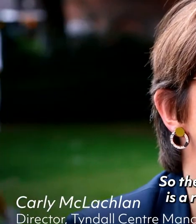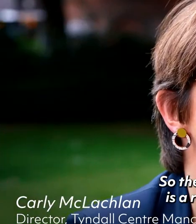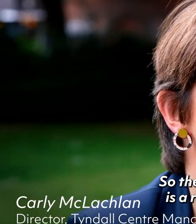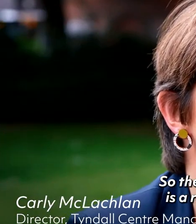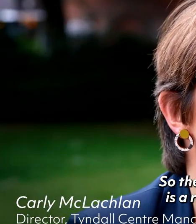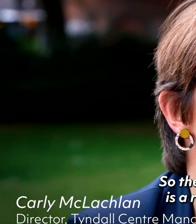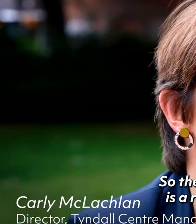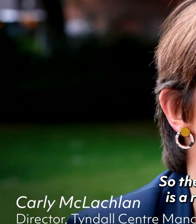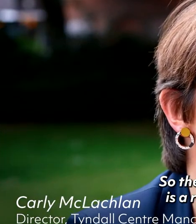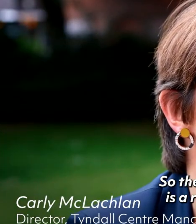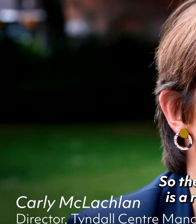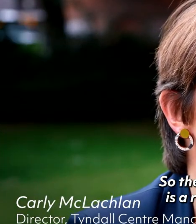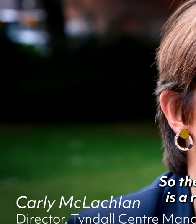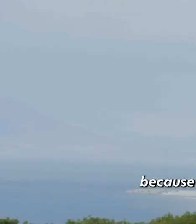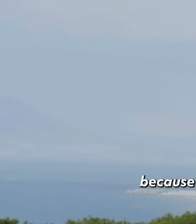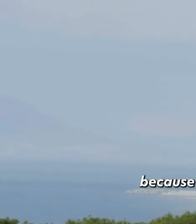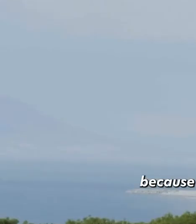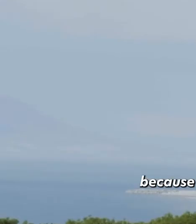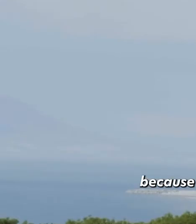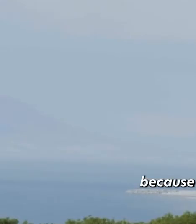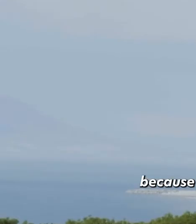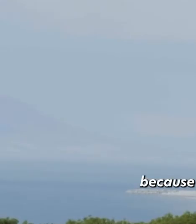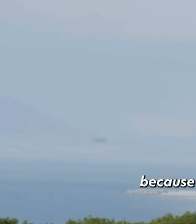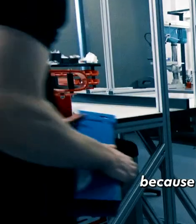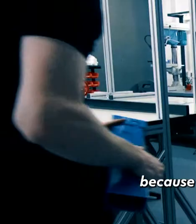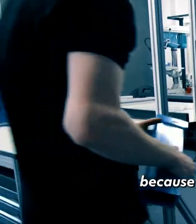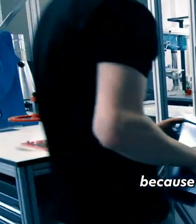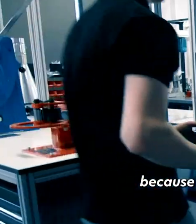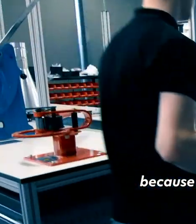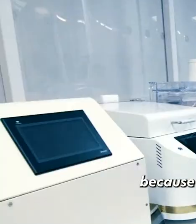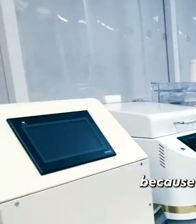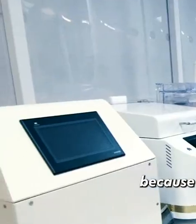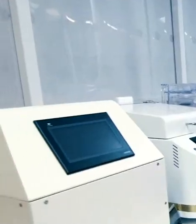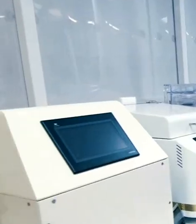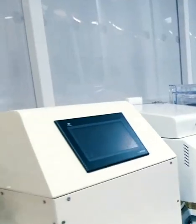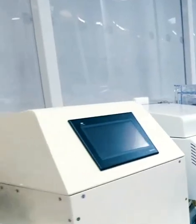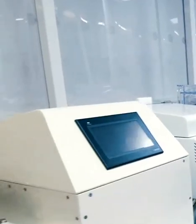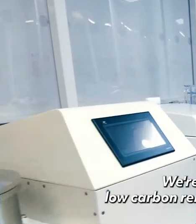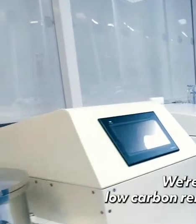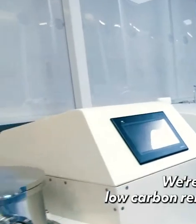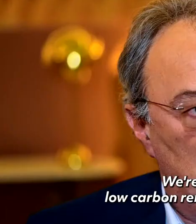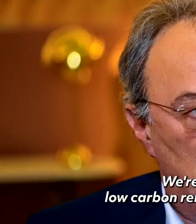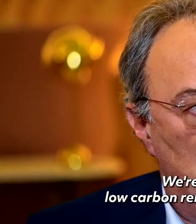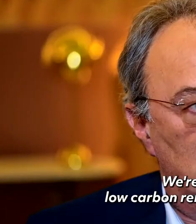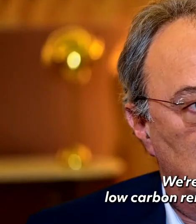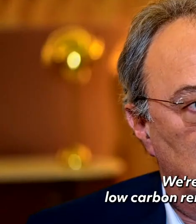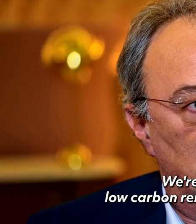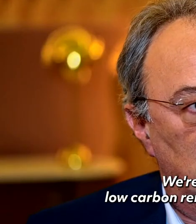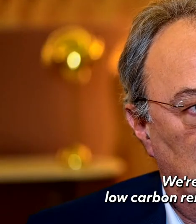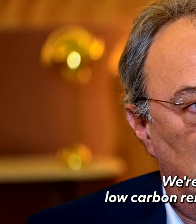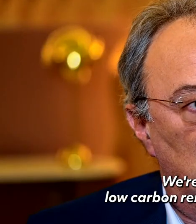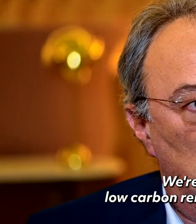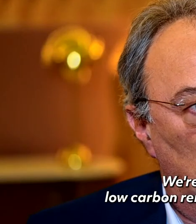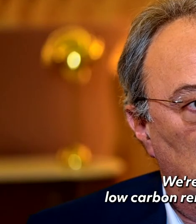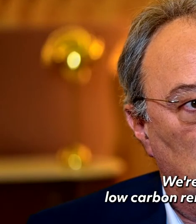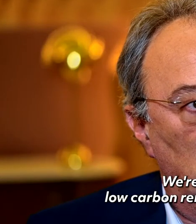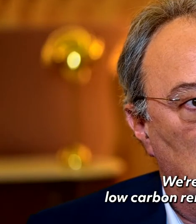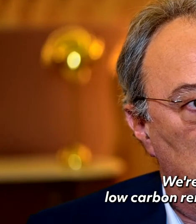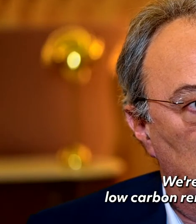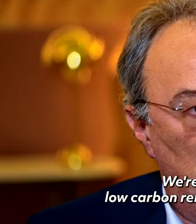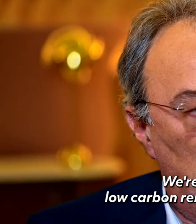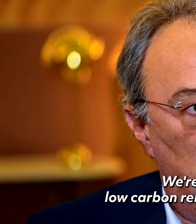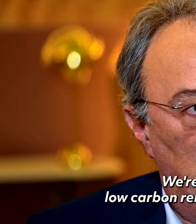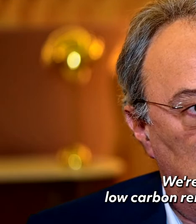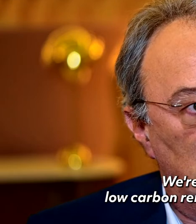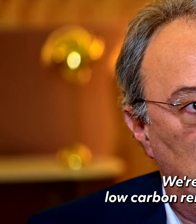Innovation Agency is a really exciting development because it's bringing together partners from across the city. We're also trying to deliver more